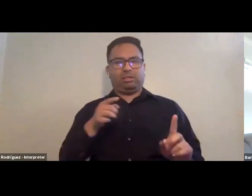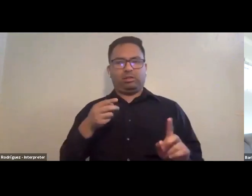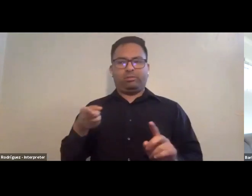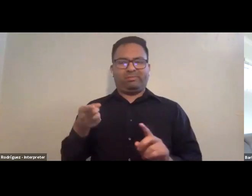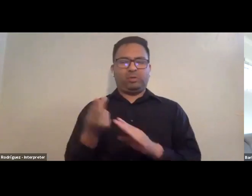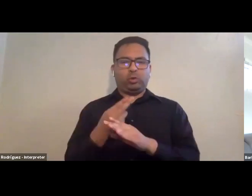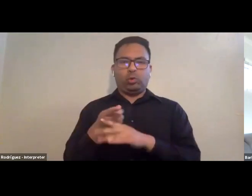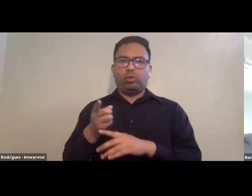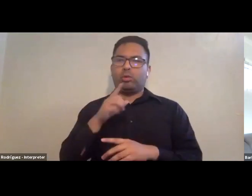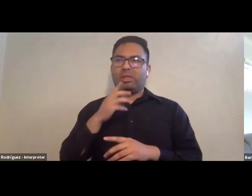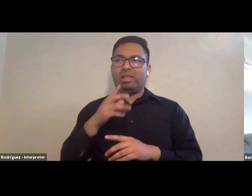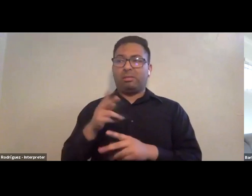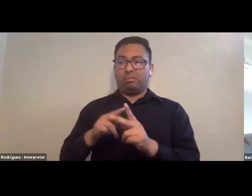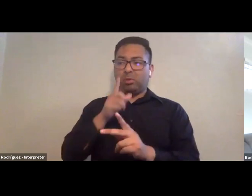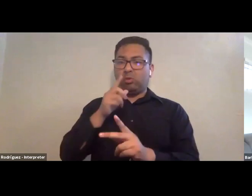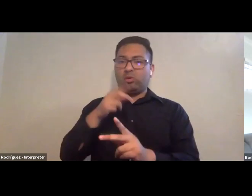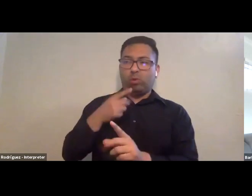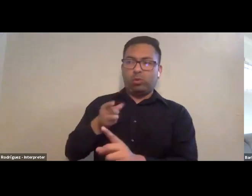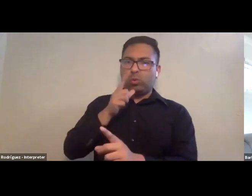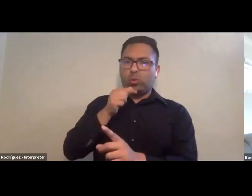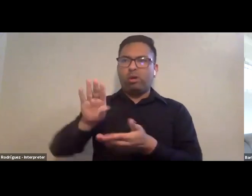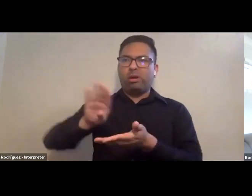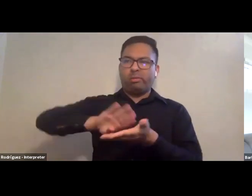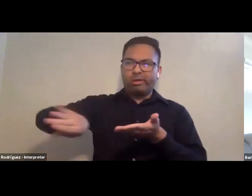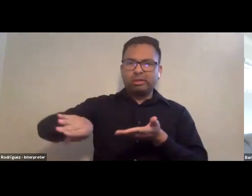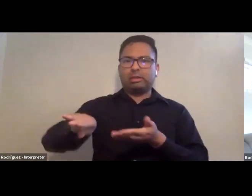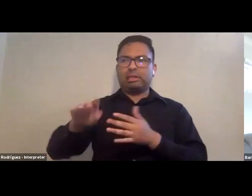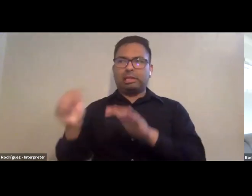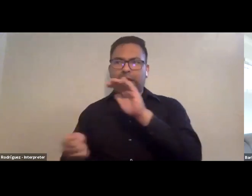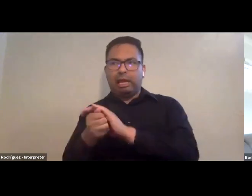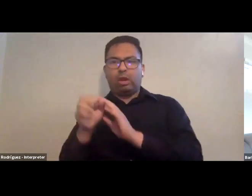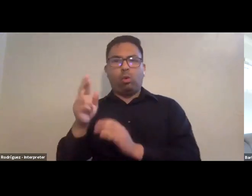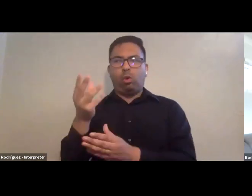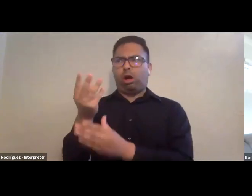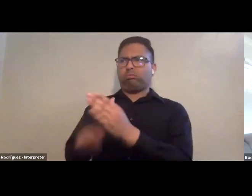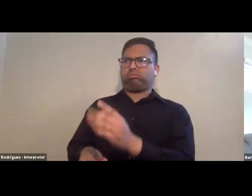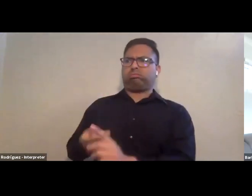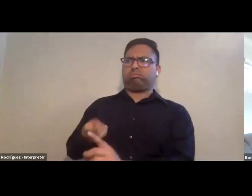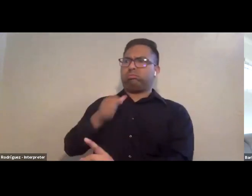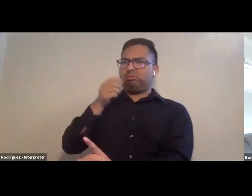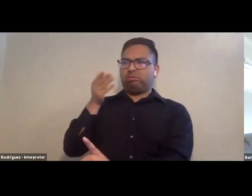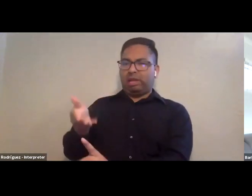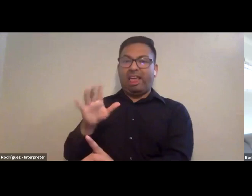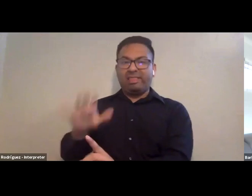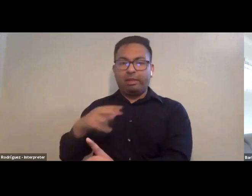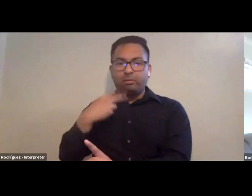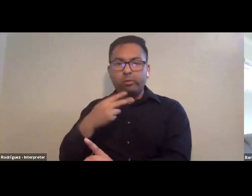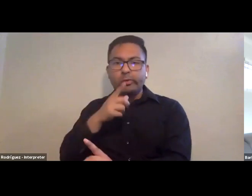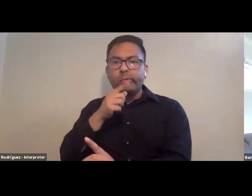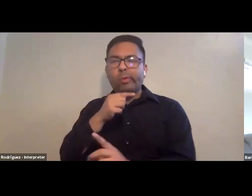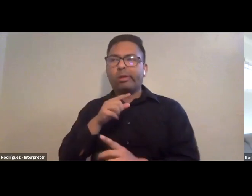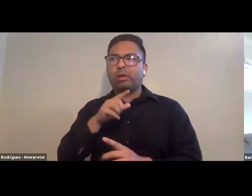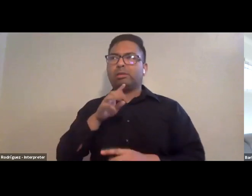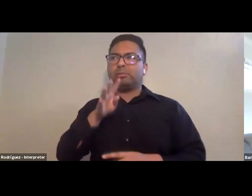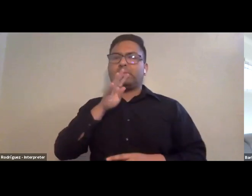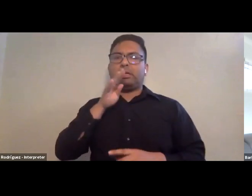are marginalized, hidden, disappeared in the archives, that these voices who speak on behalf of